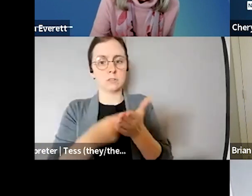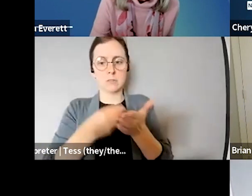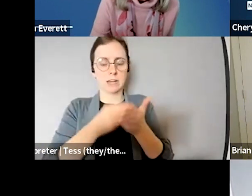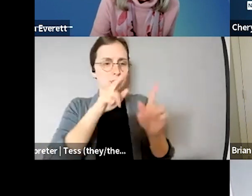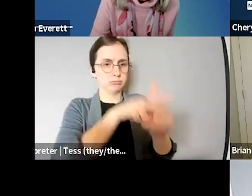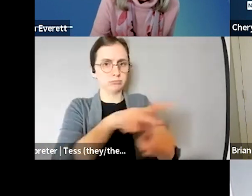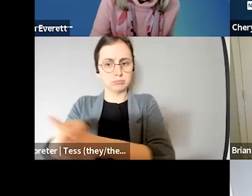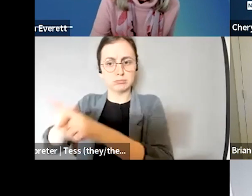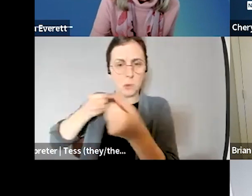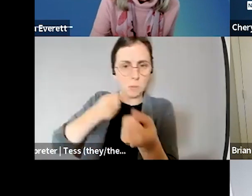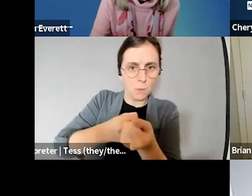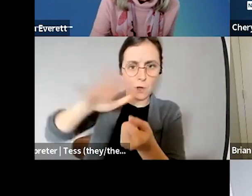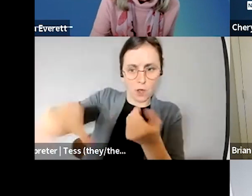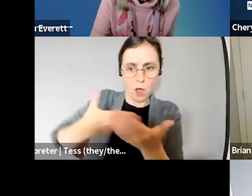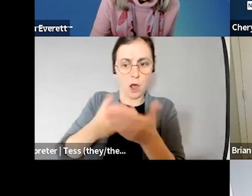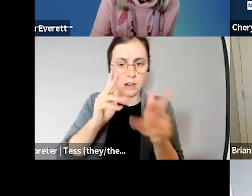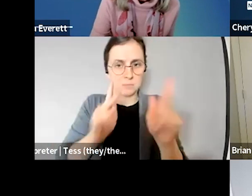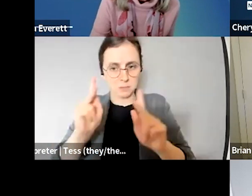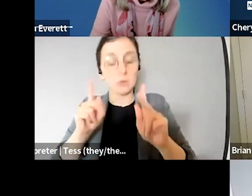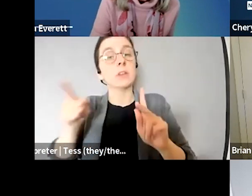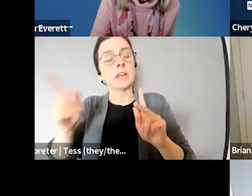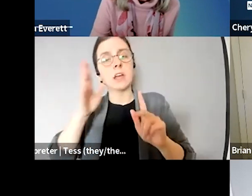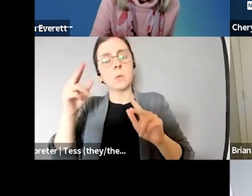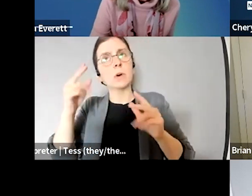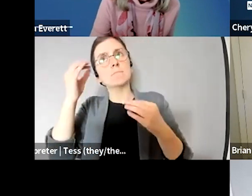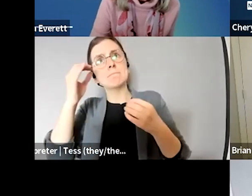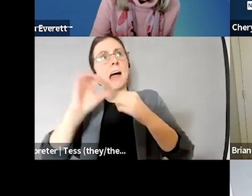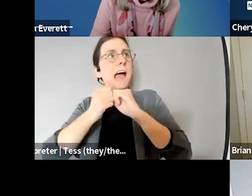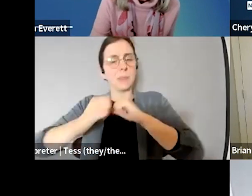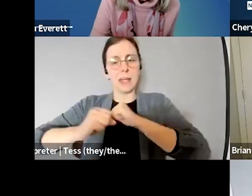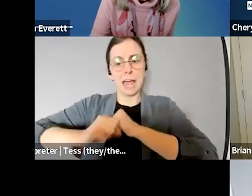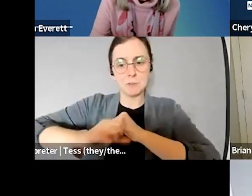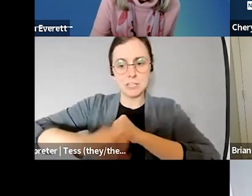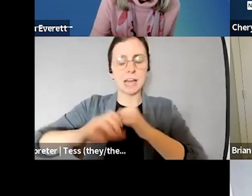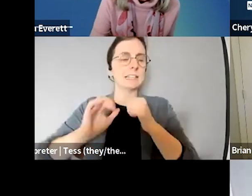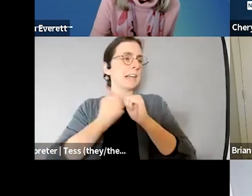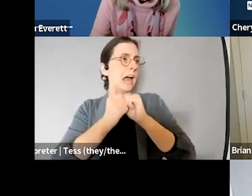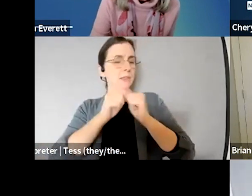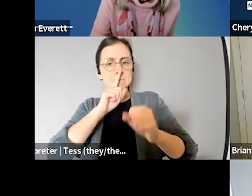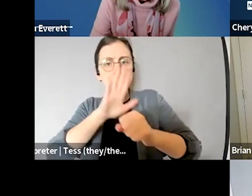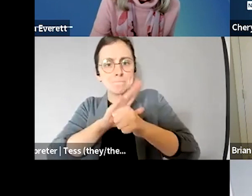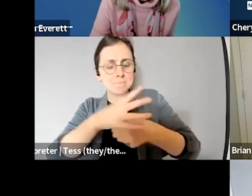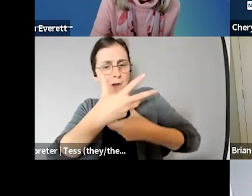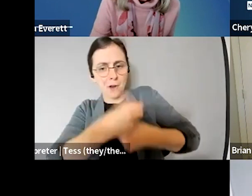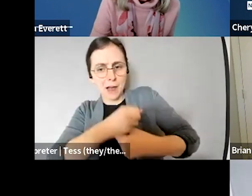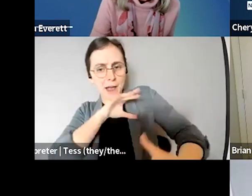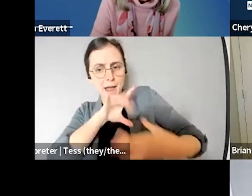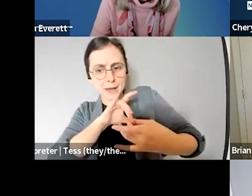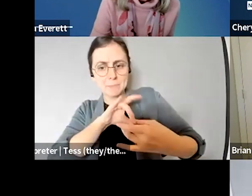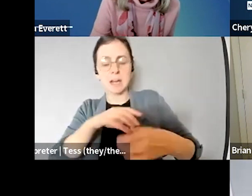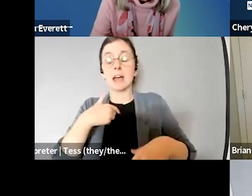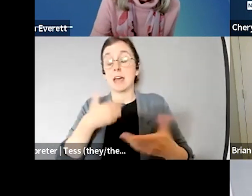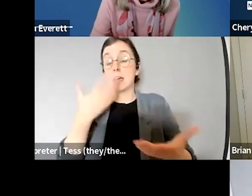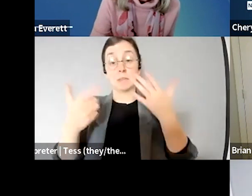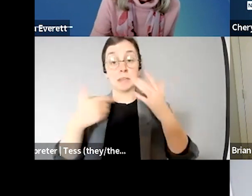some parallels where they look at how they advertise it, how they ensure the trust, how they work with others. And I don't know if this is going down the